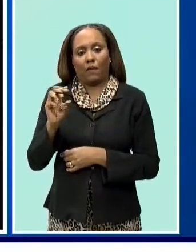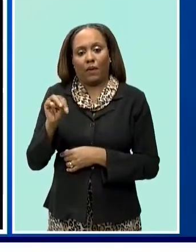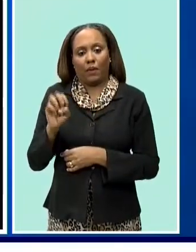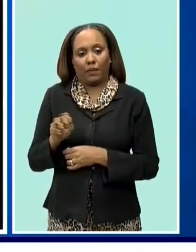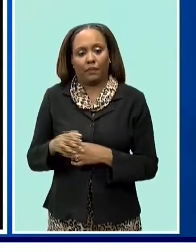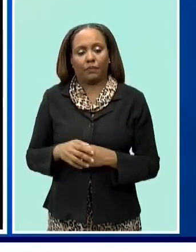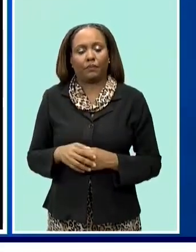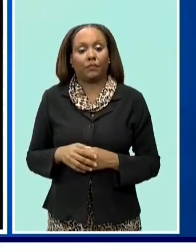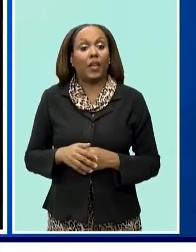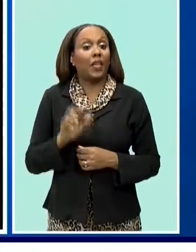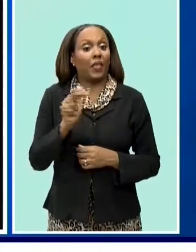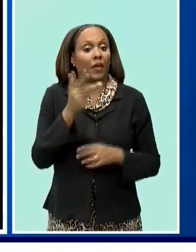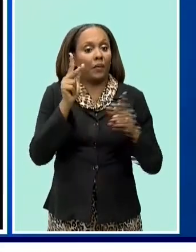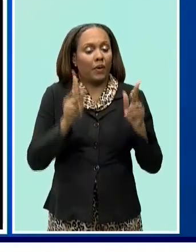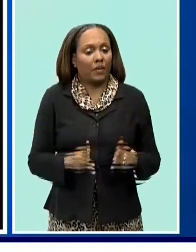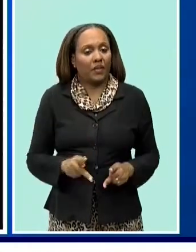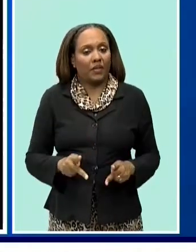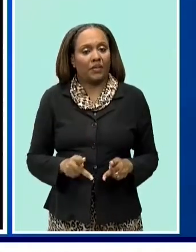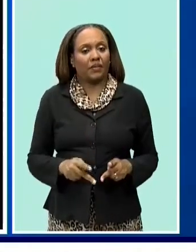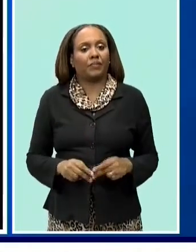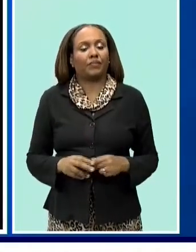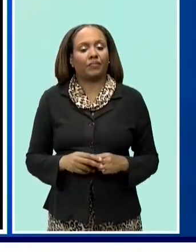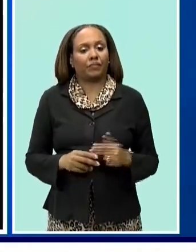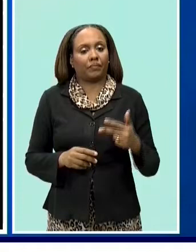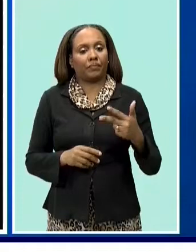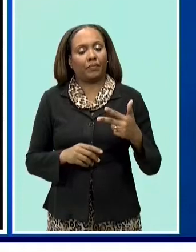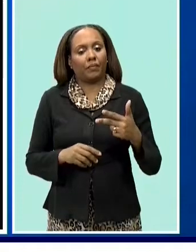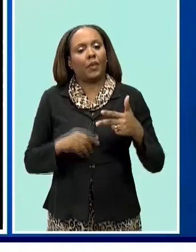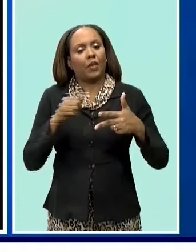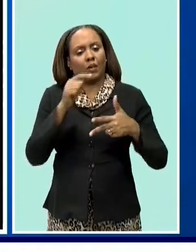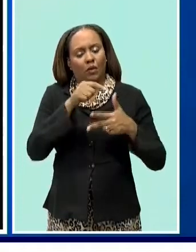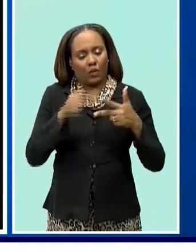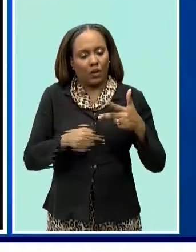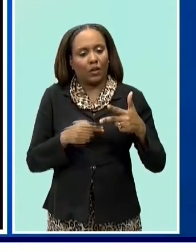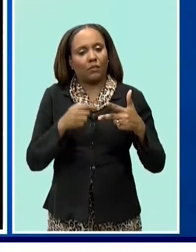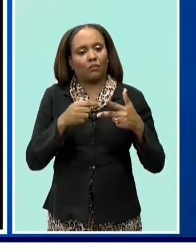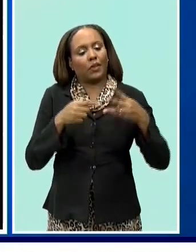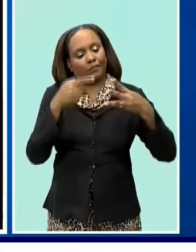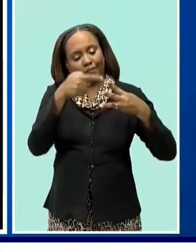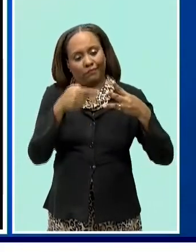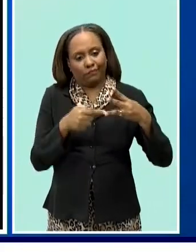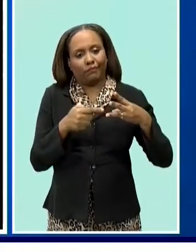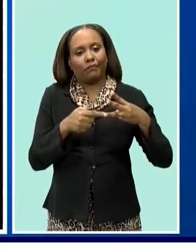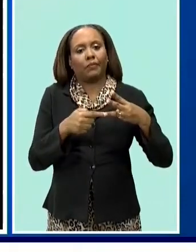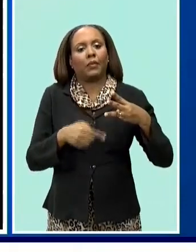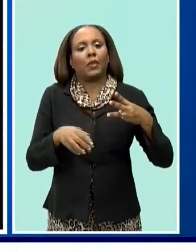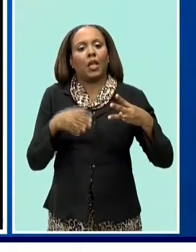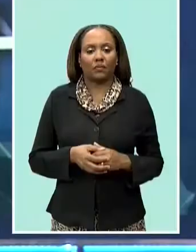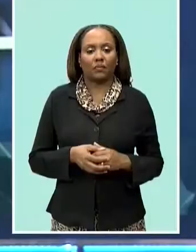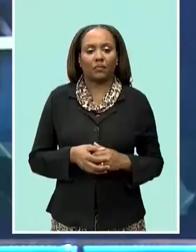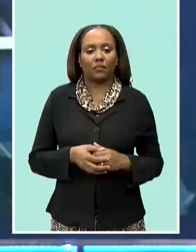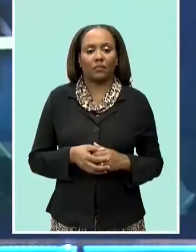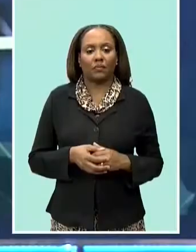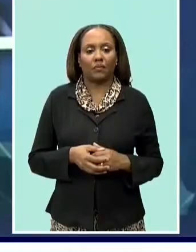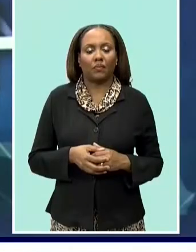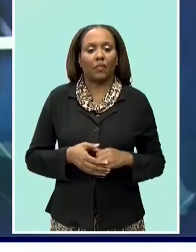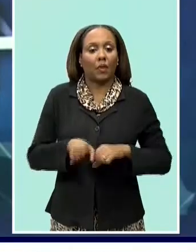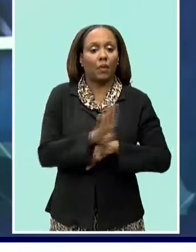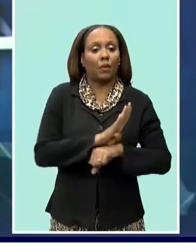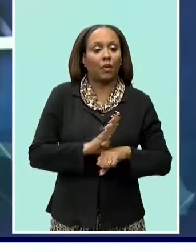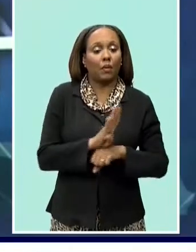Maxine Williams, who is currently the global head of diversity at Facebook. She will be conferred a Doctor of Law for leadership. Barbados and the